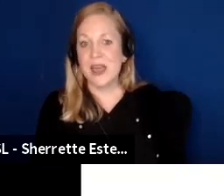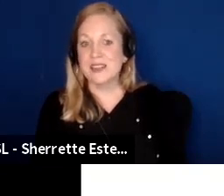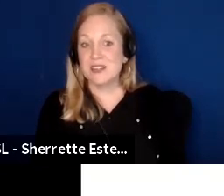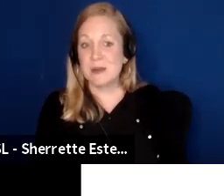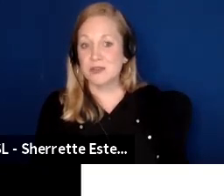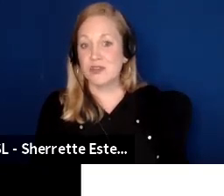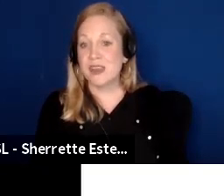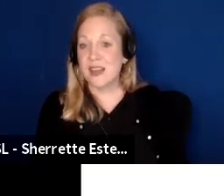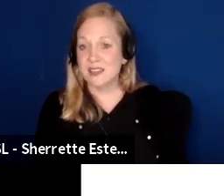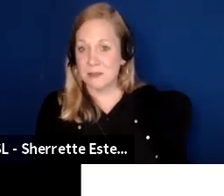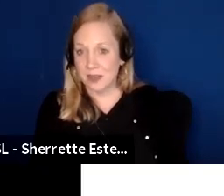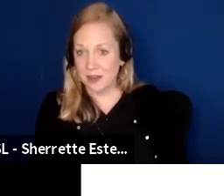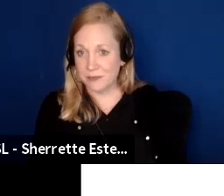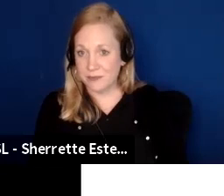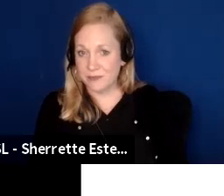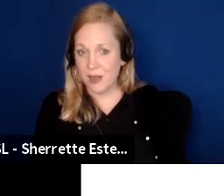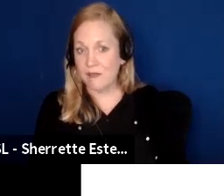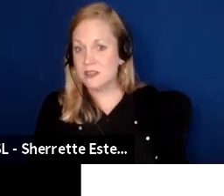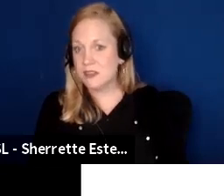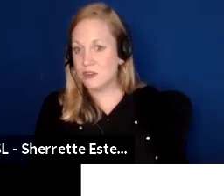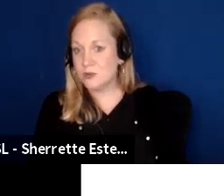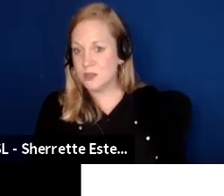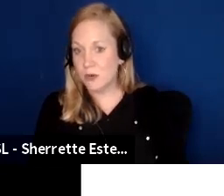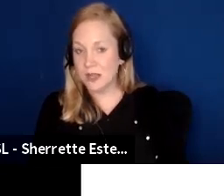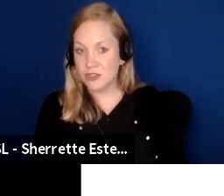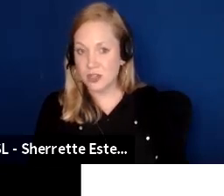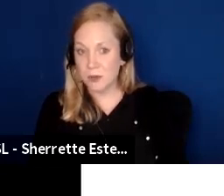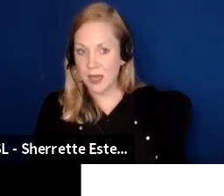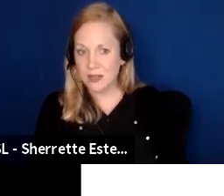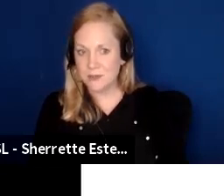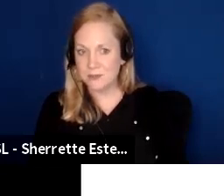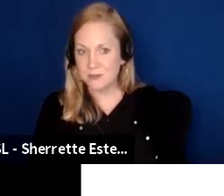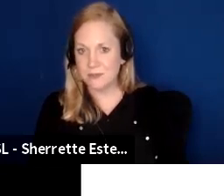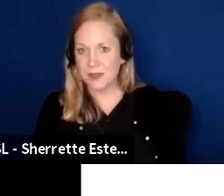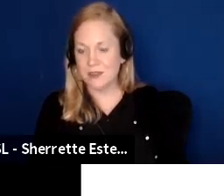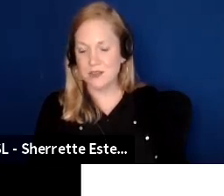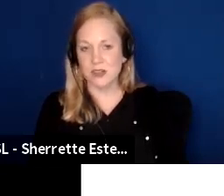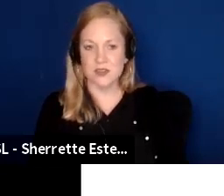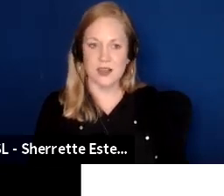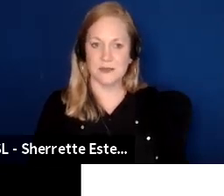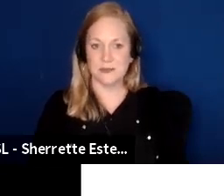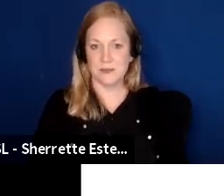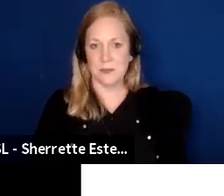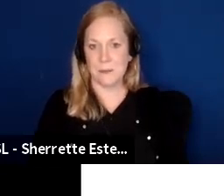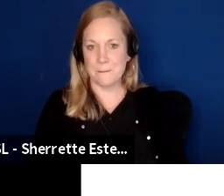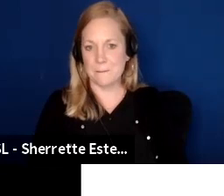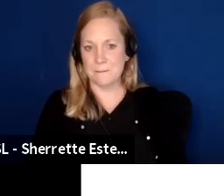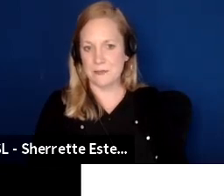So we asked hearing people to do the exact same thing. Obviously, they're using spoken English to communicate, and this is what it looks like.